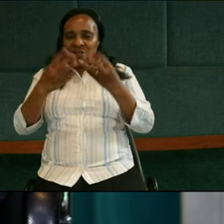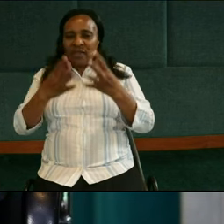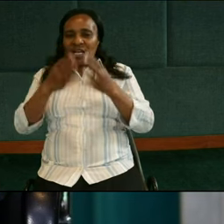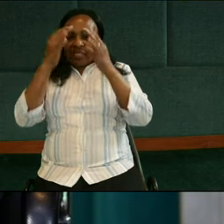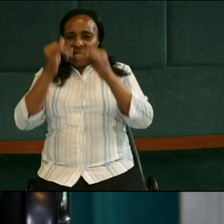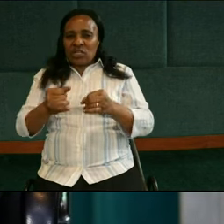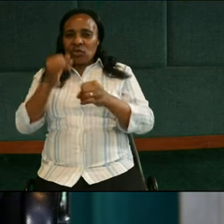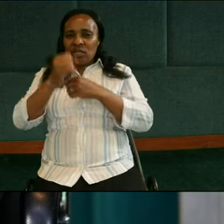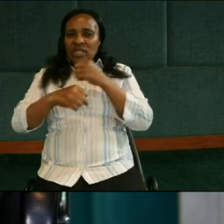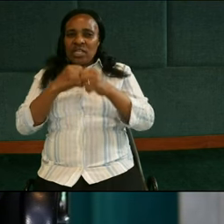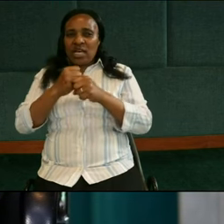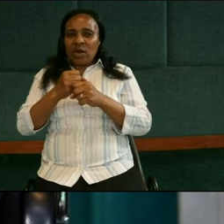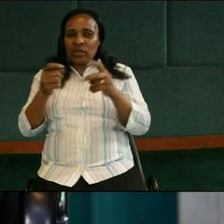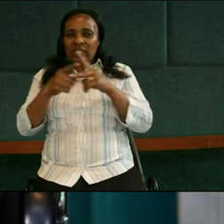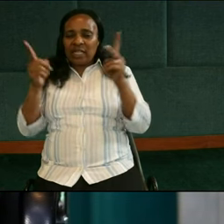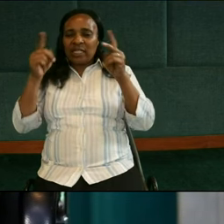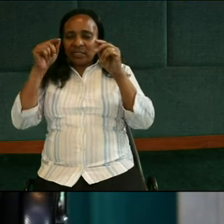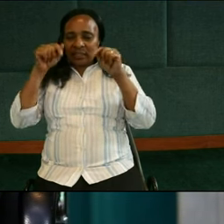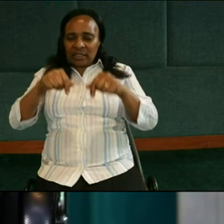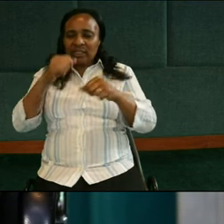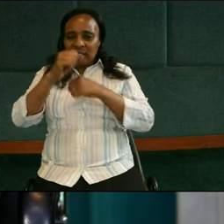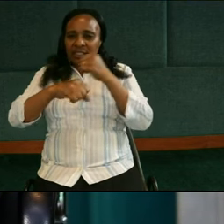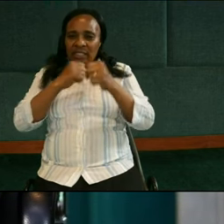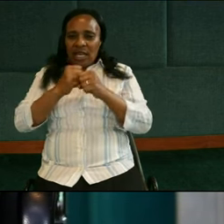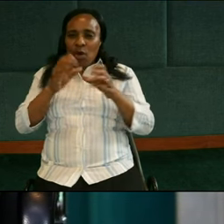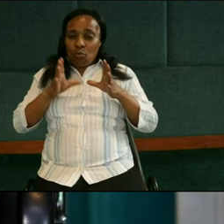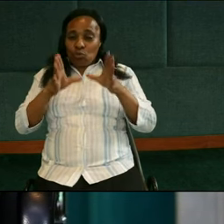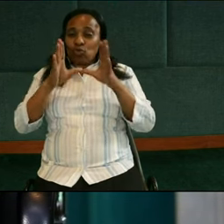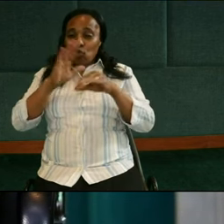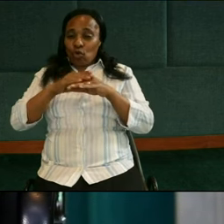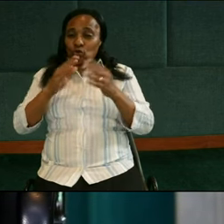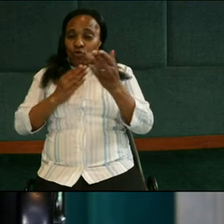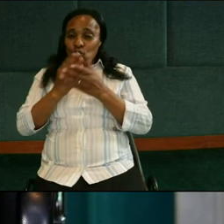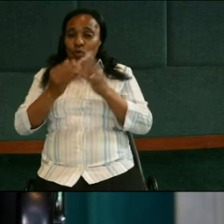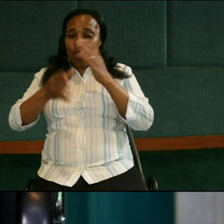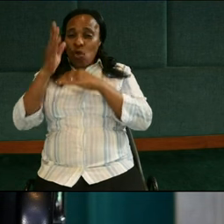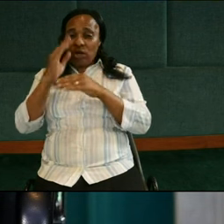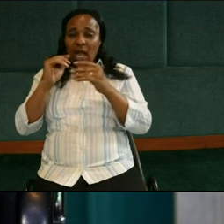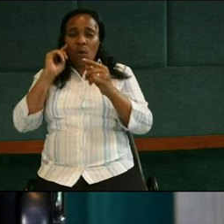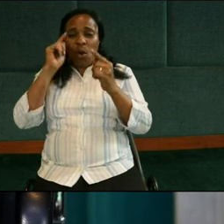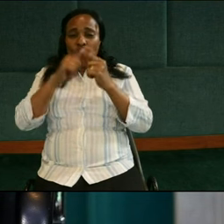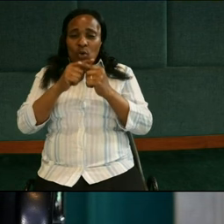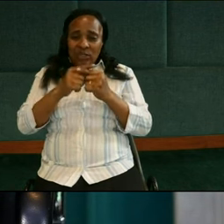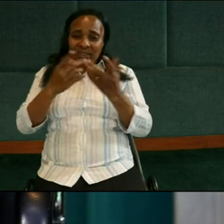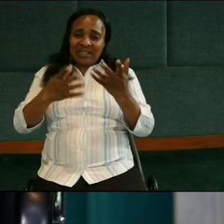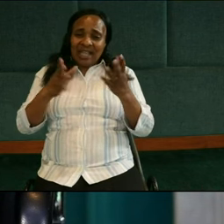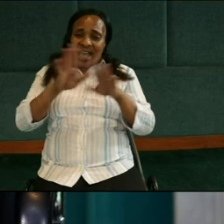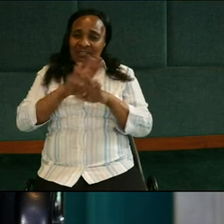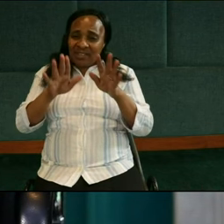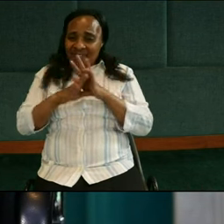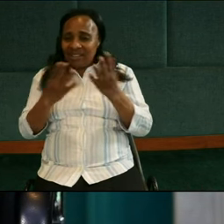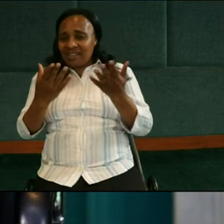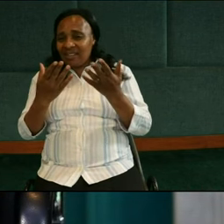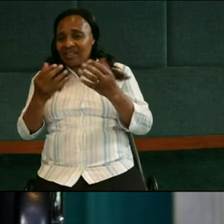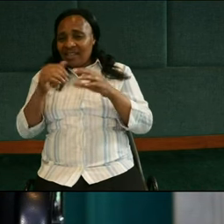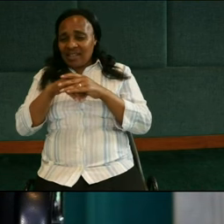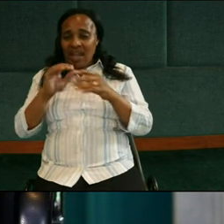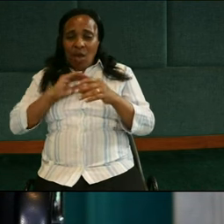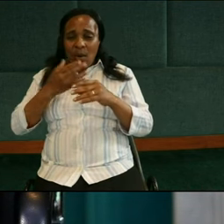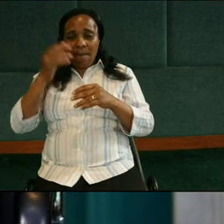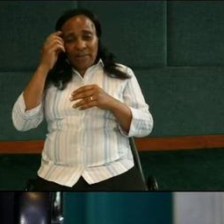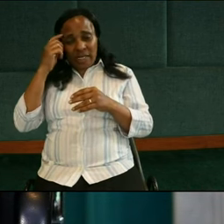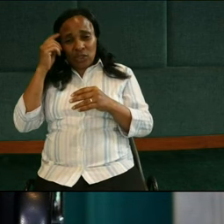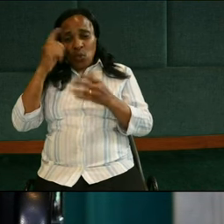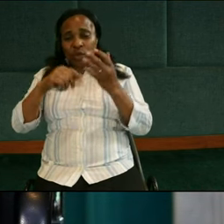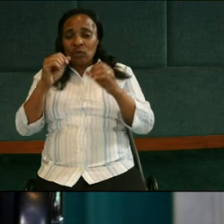year. And as we start up this year and push on through, God, with our goals, targets, and so many things we have set in our minds, all we